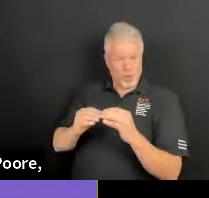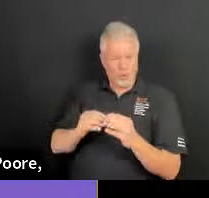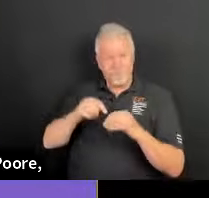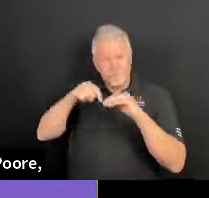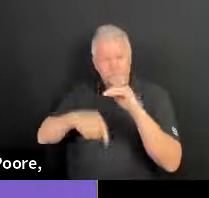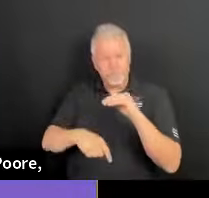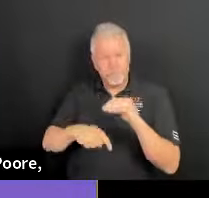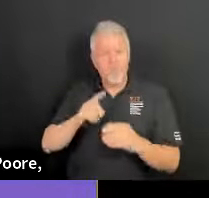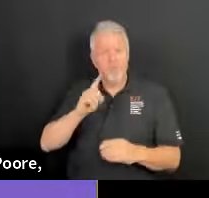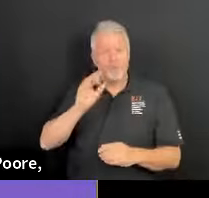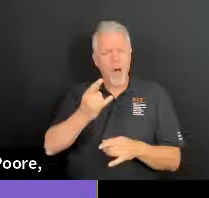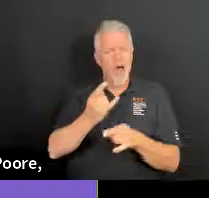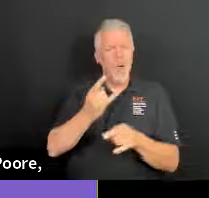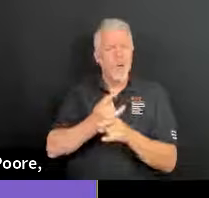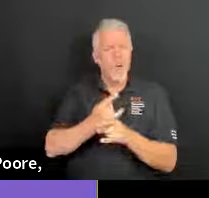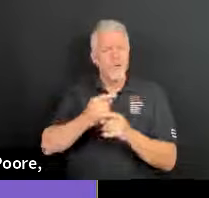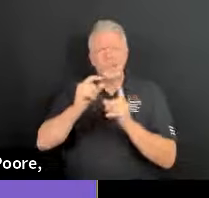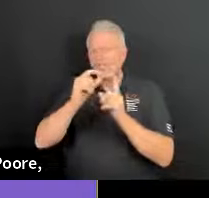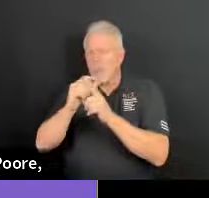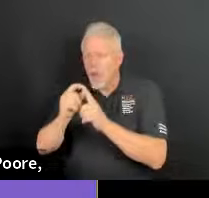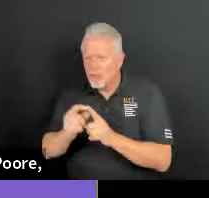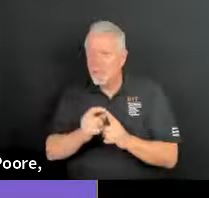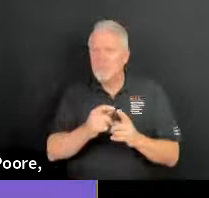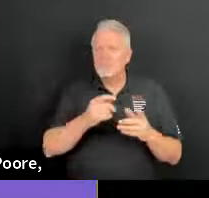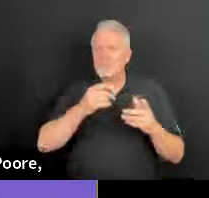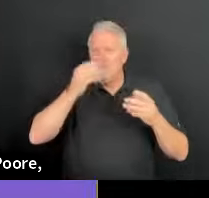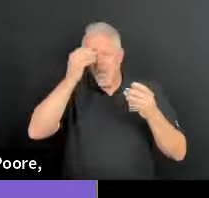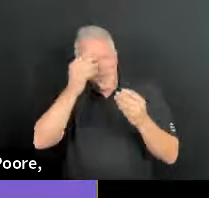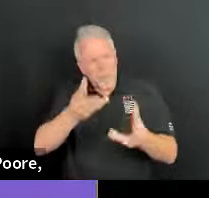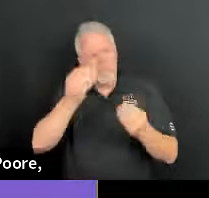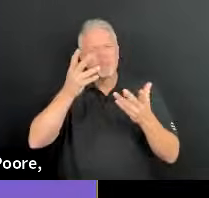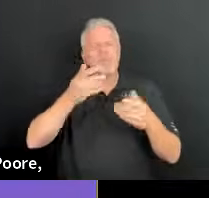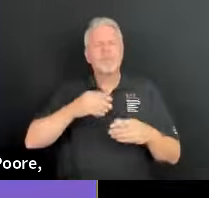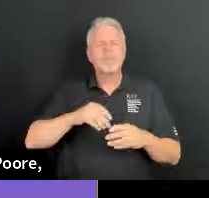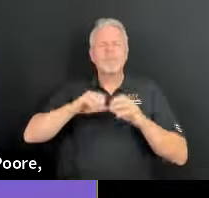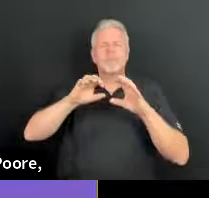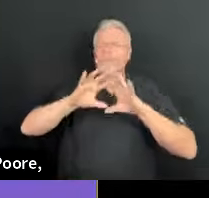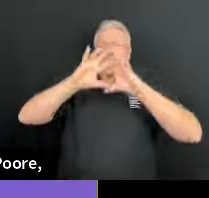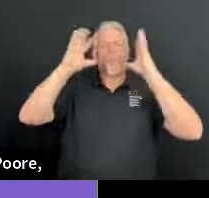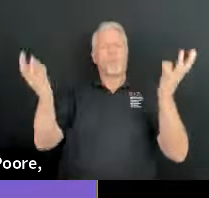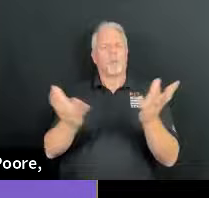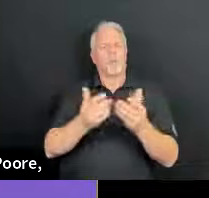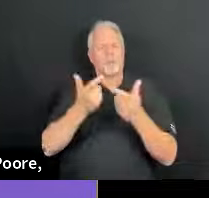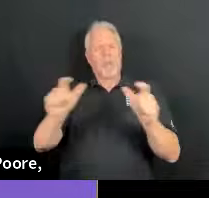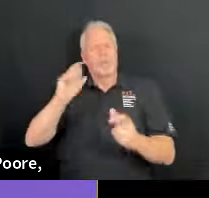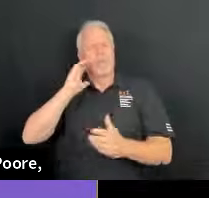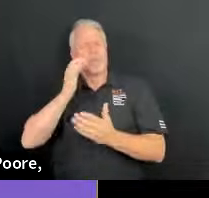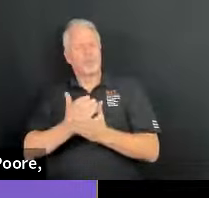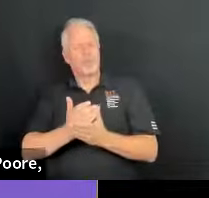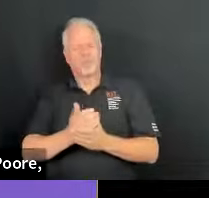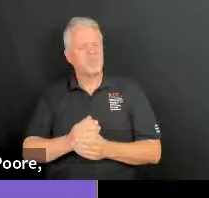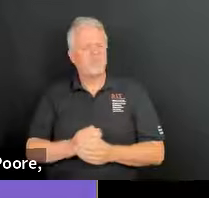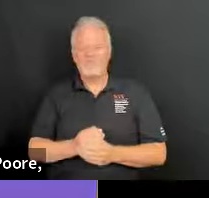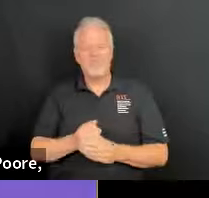school, we have to wonder what the level of education they've had, the terminology they've had in regard to alcohol, in regard